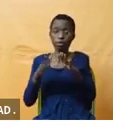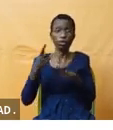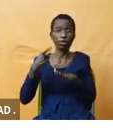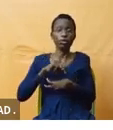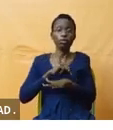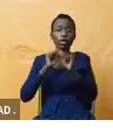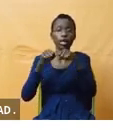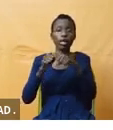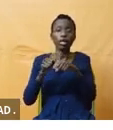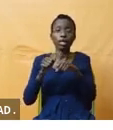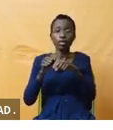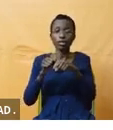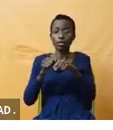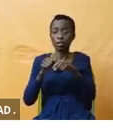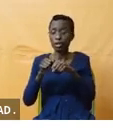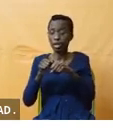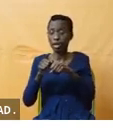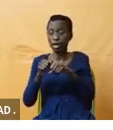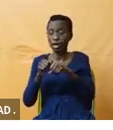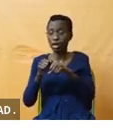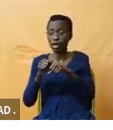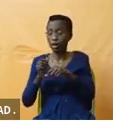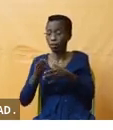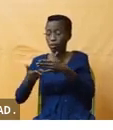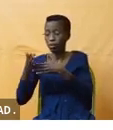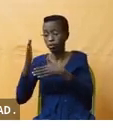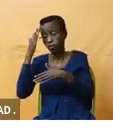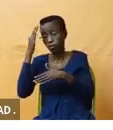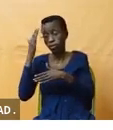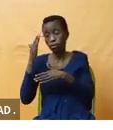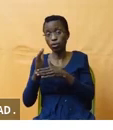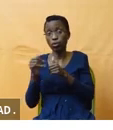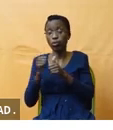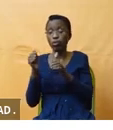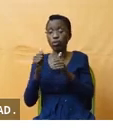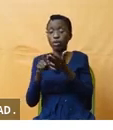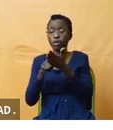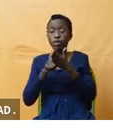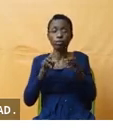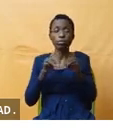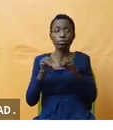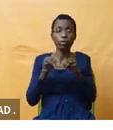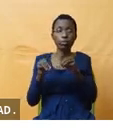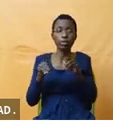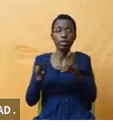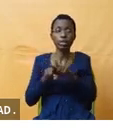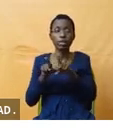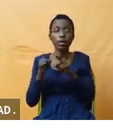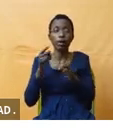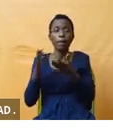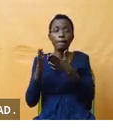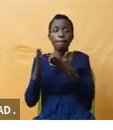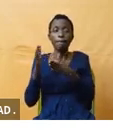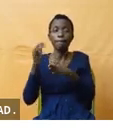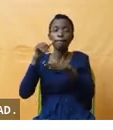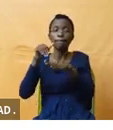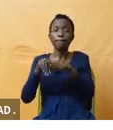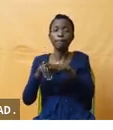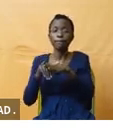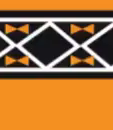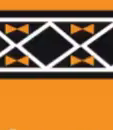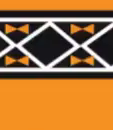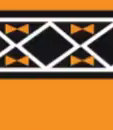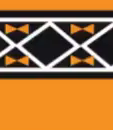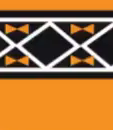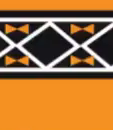engage to ensure prudent debt management. I know I might not be able to talk about them, but probably within the plenary we can discuss some of